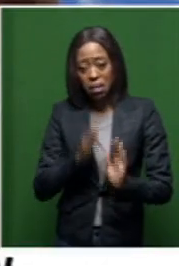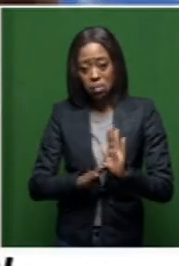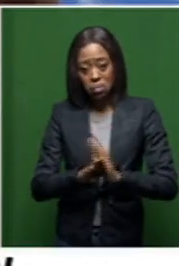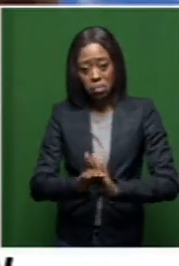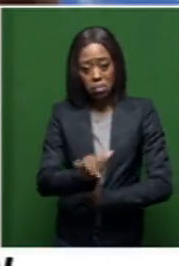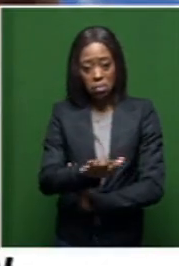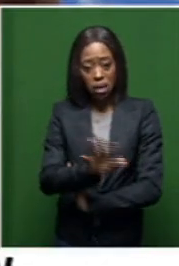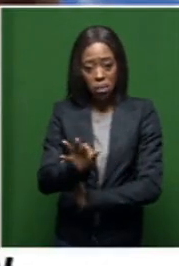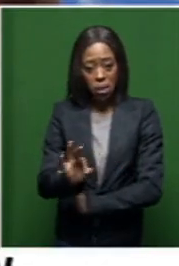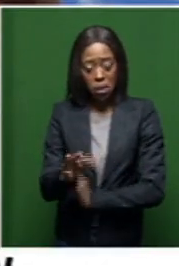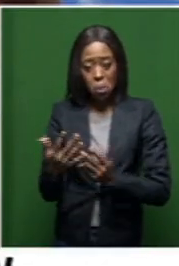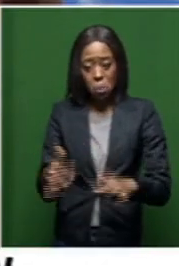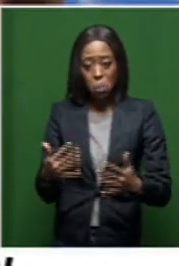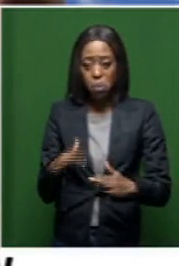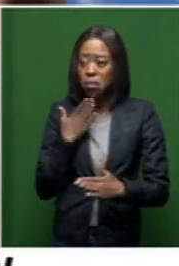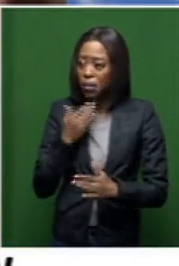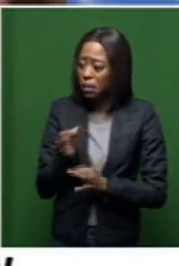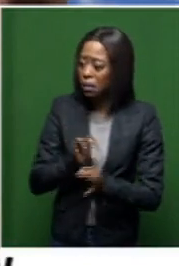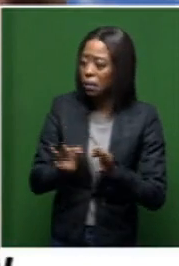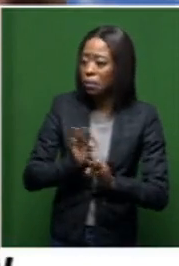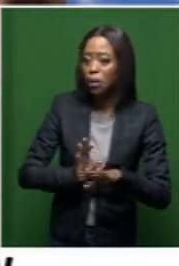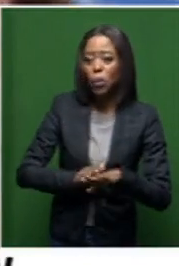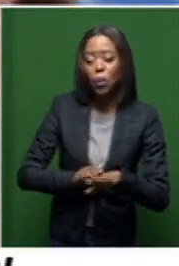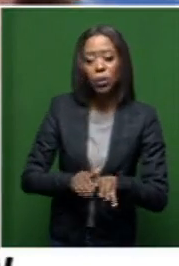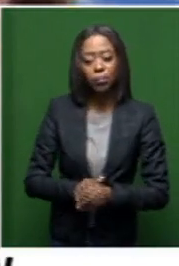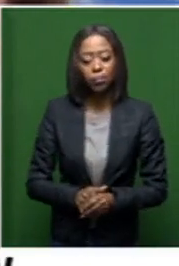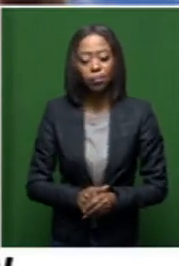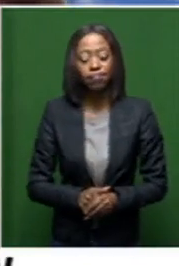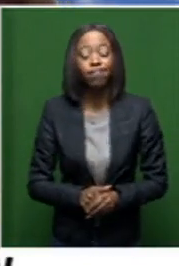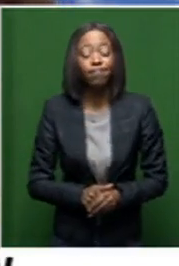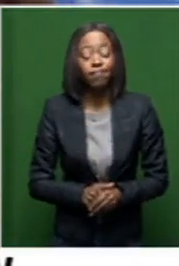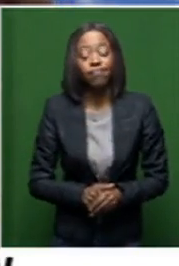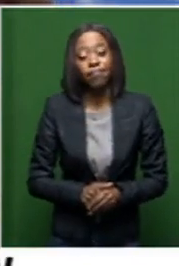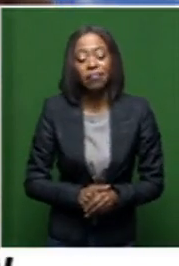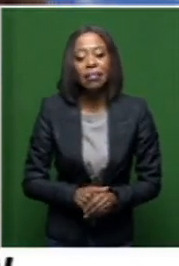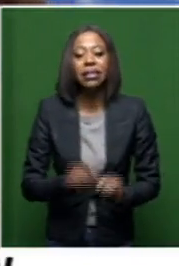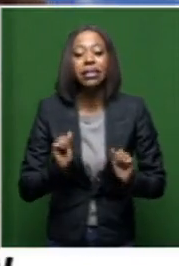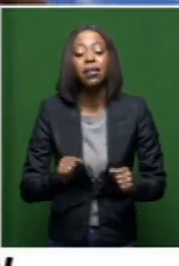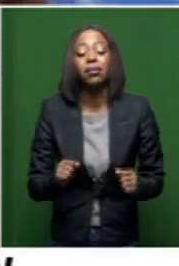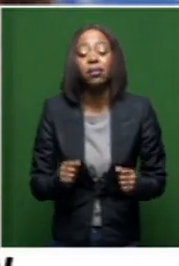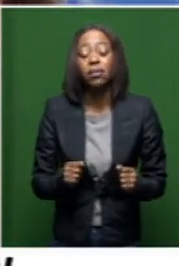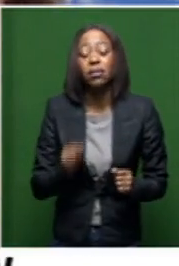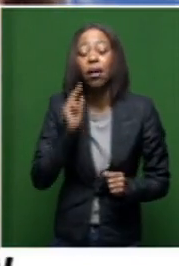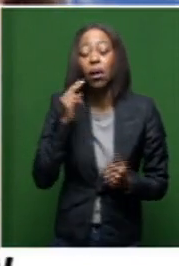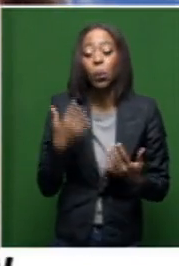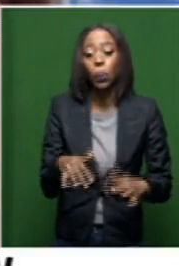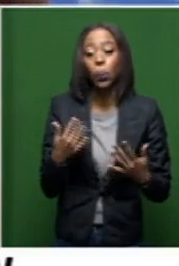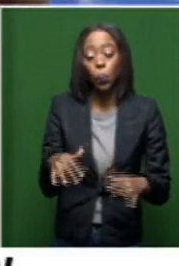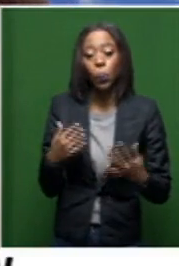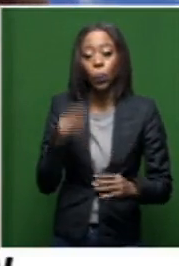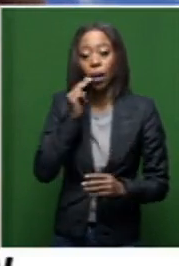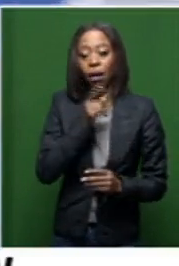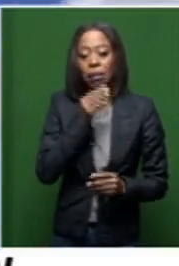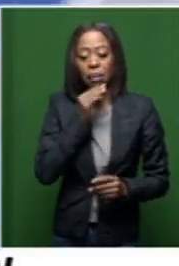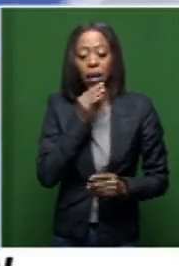65% increase. I mean, this is incredible. Talk to us about this. It really has been incredible. And it just shows